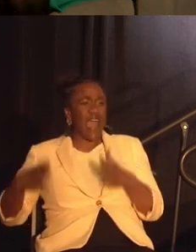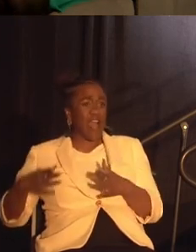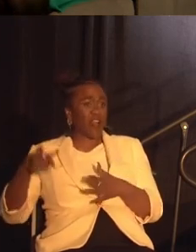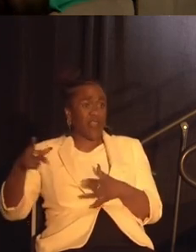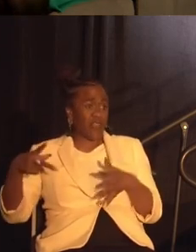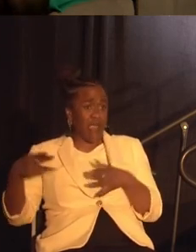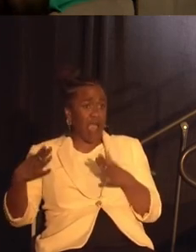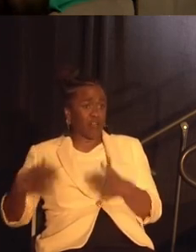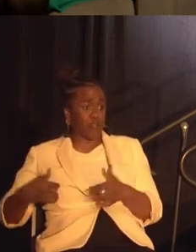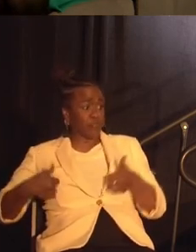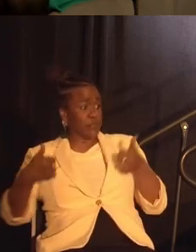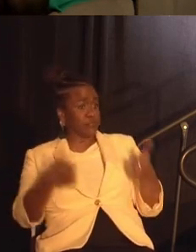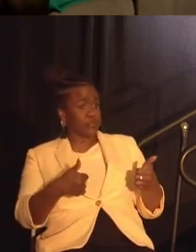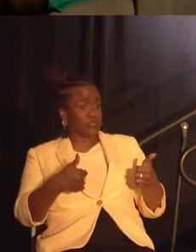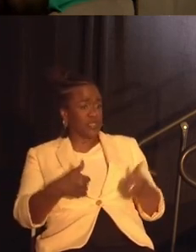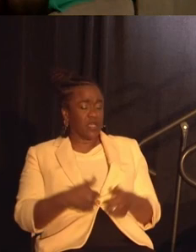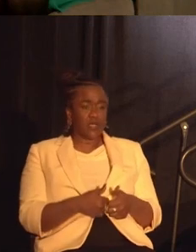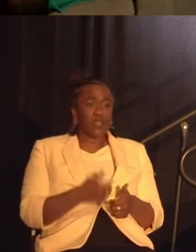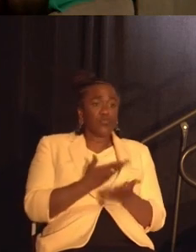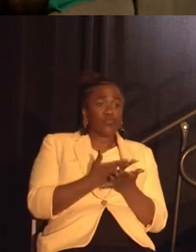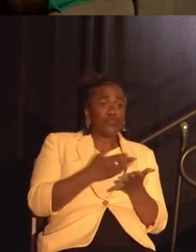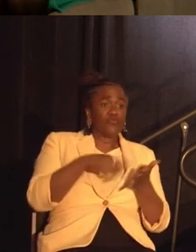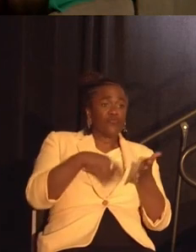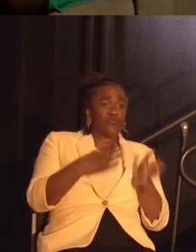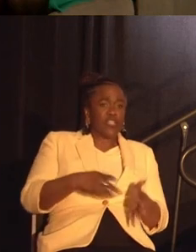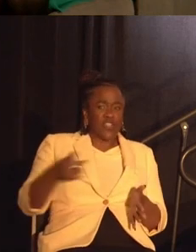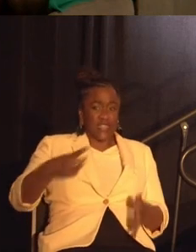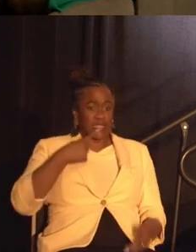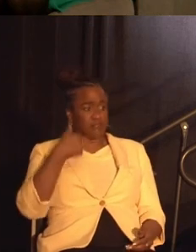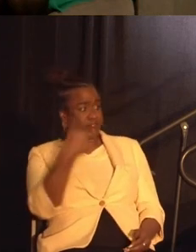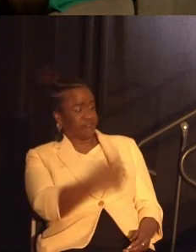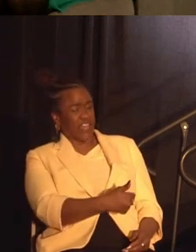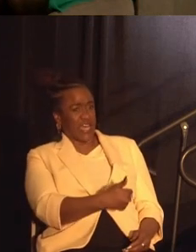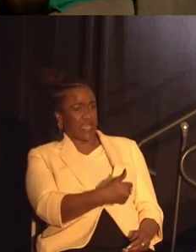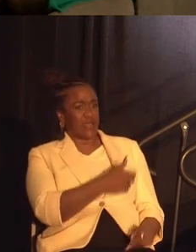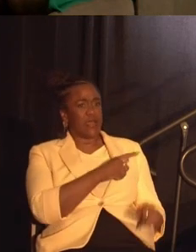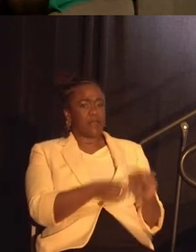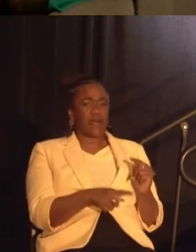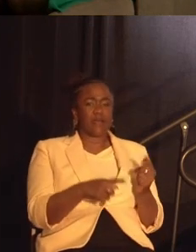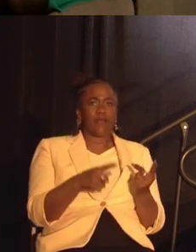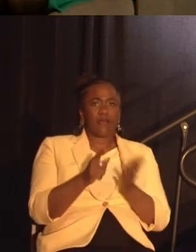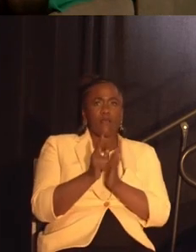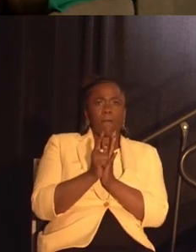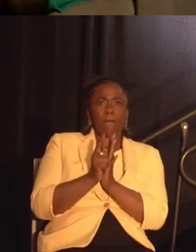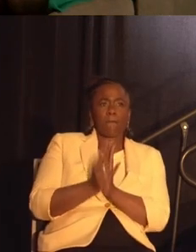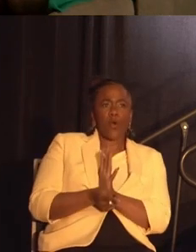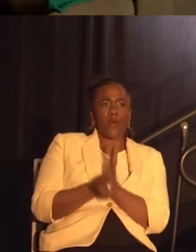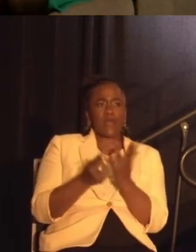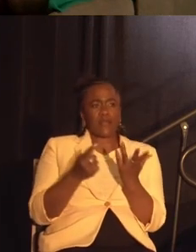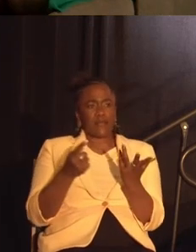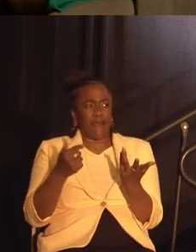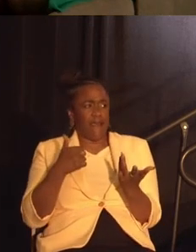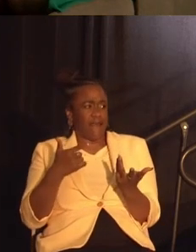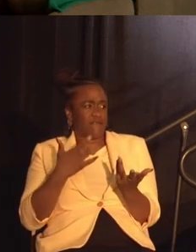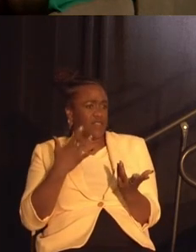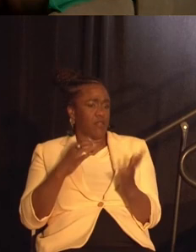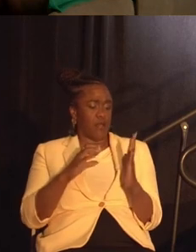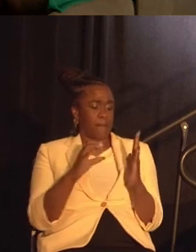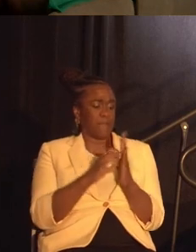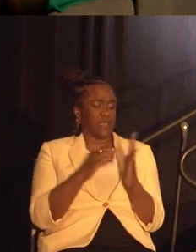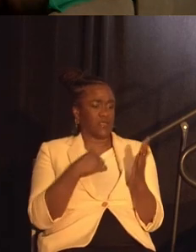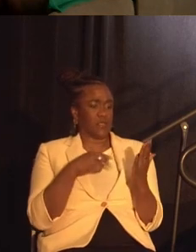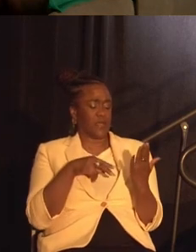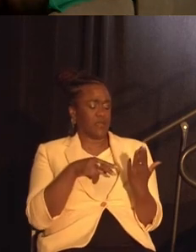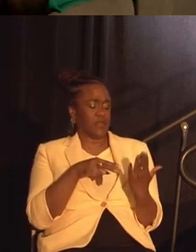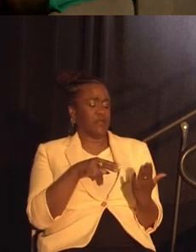editor and a proofreader and a whatever. It's fine. But, like, there are these moments where there are whole packages, passages where I'm like, I